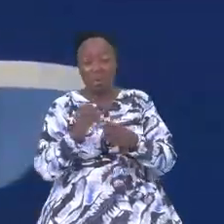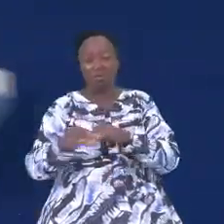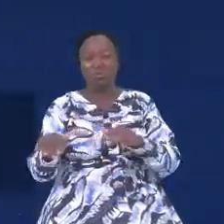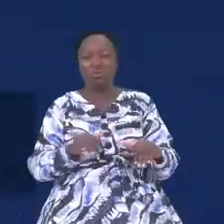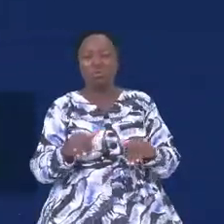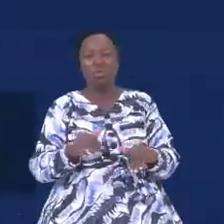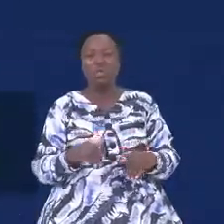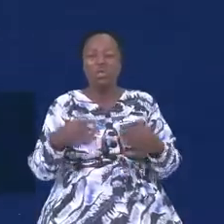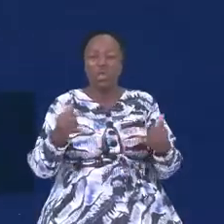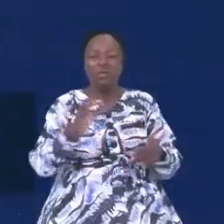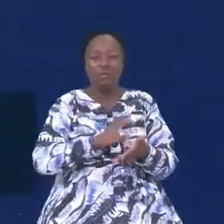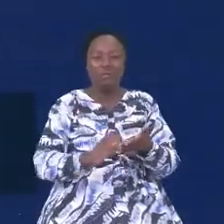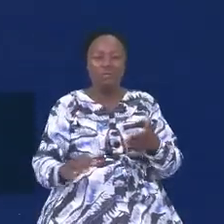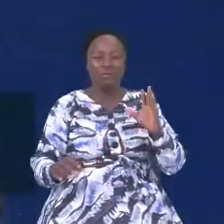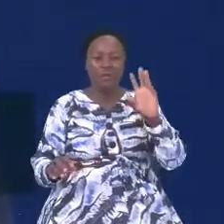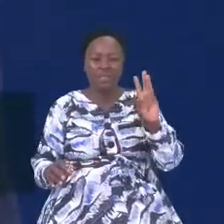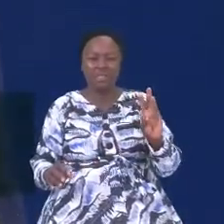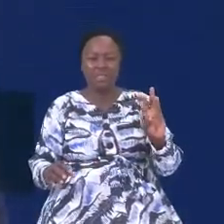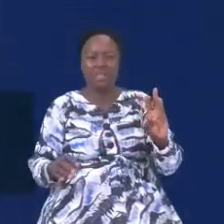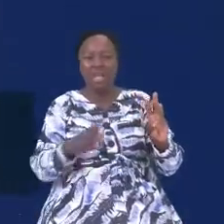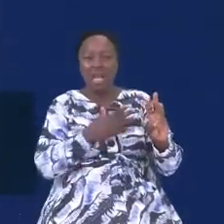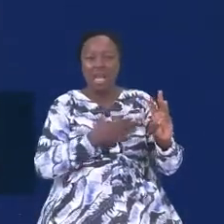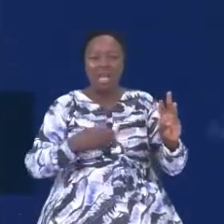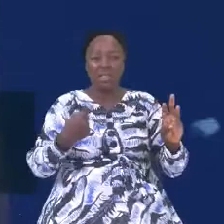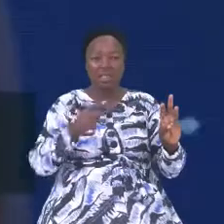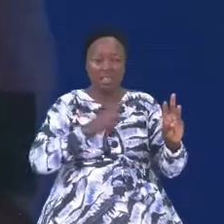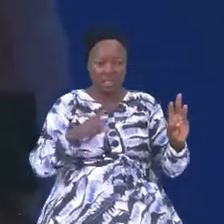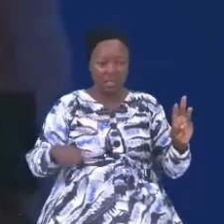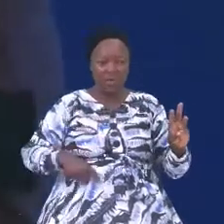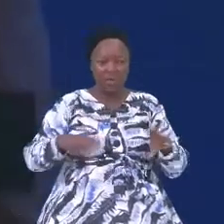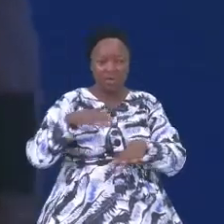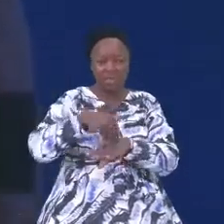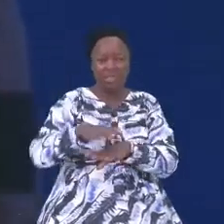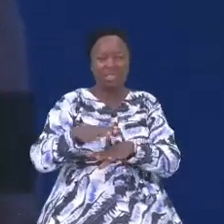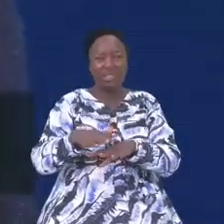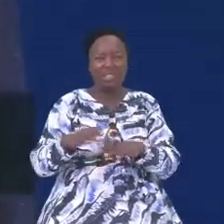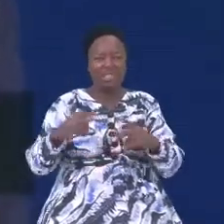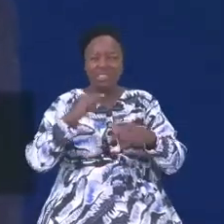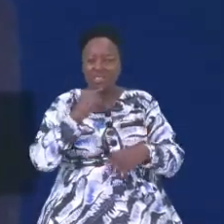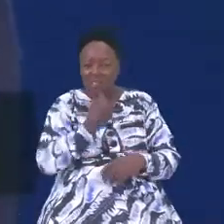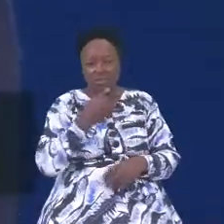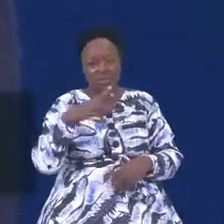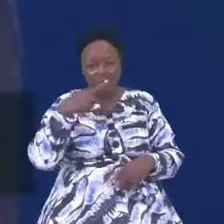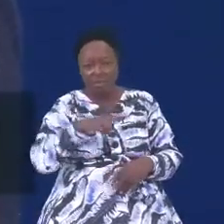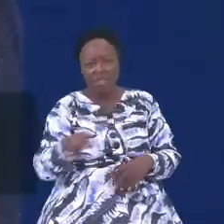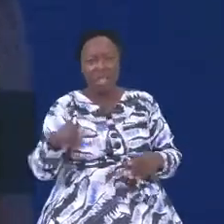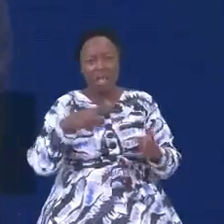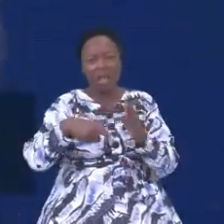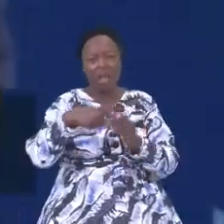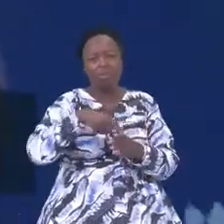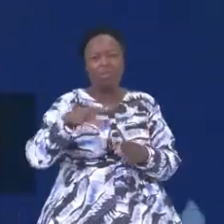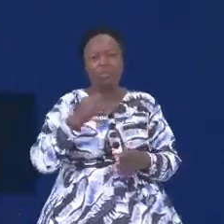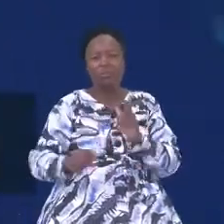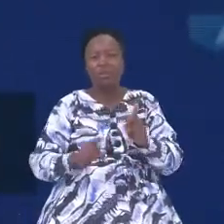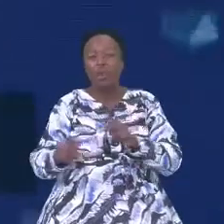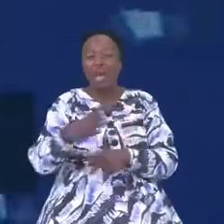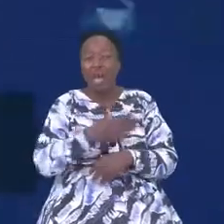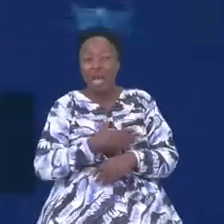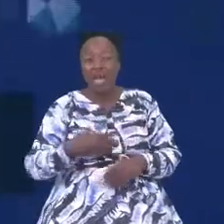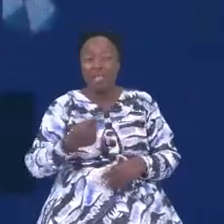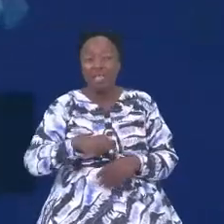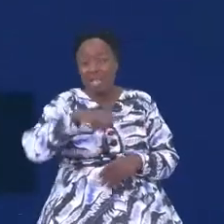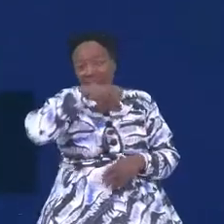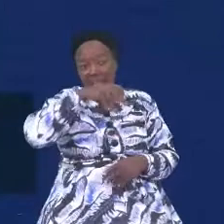at verse 6. It says, and the Lord sent fiery serpents among the people, and they beat